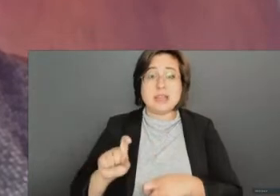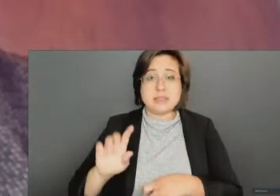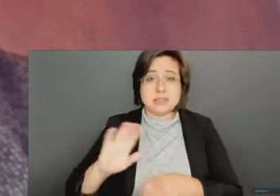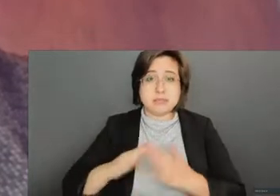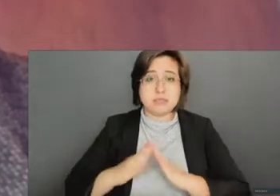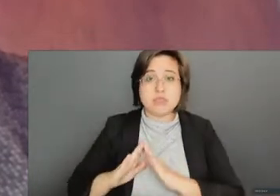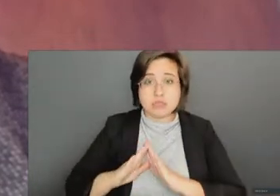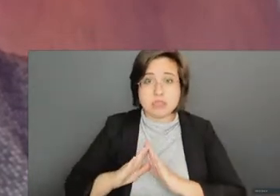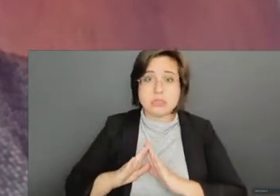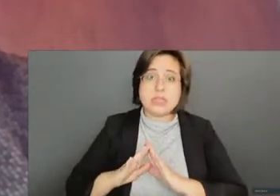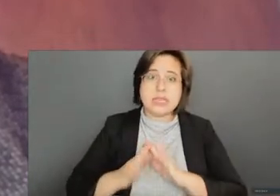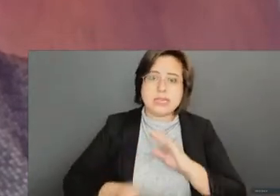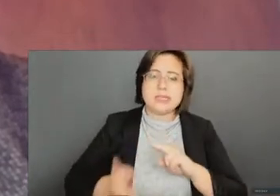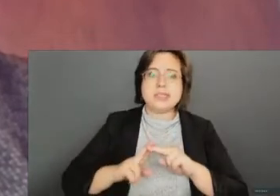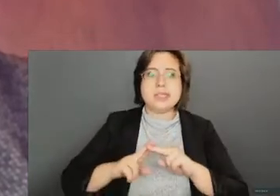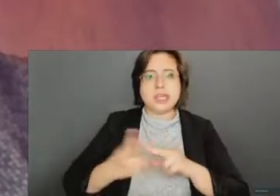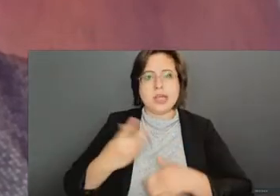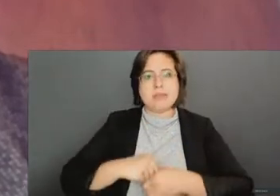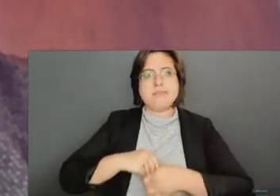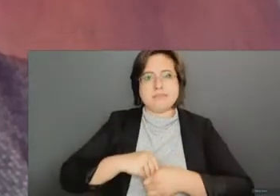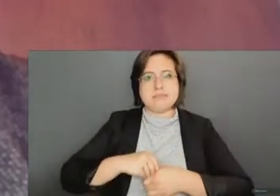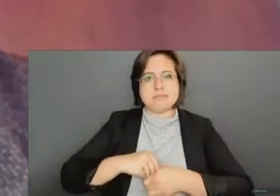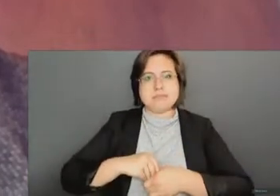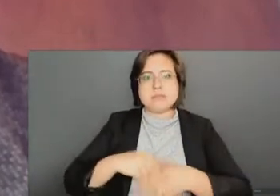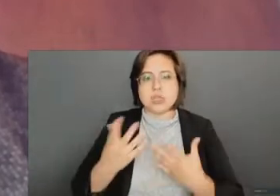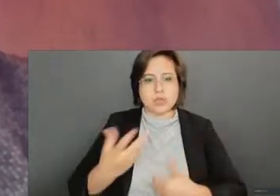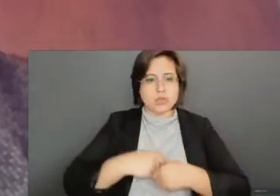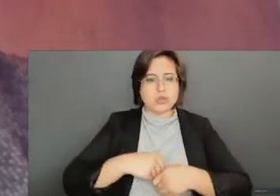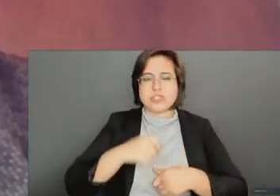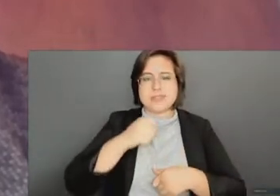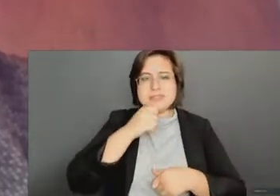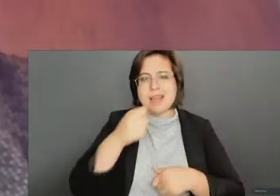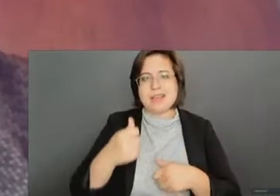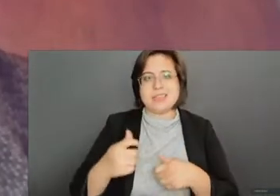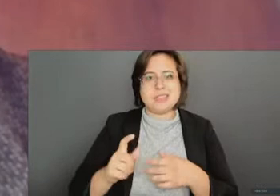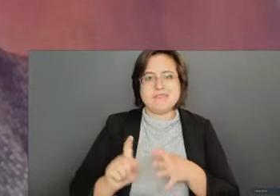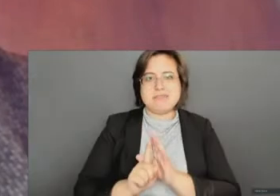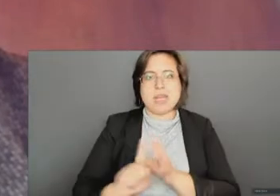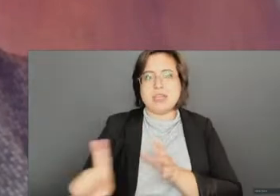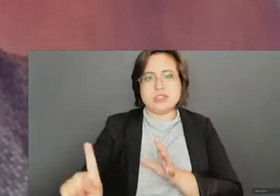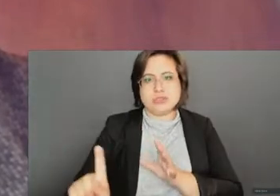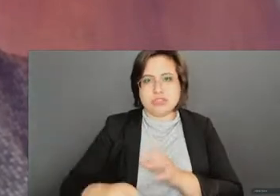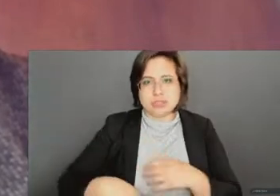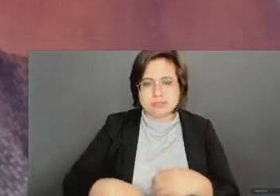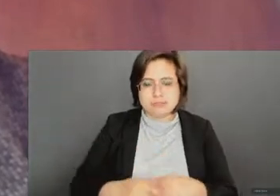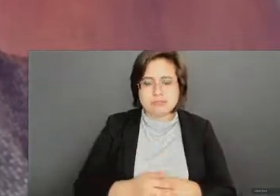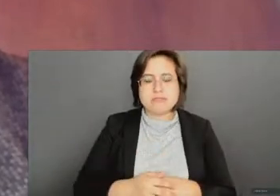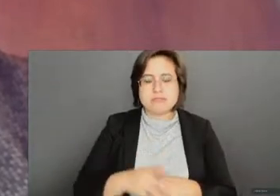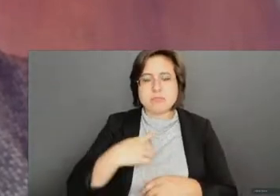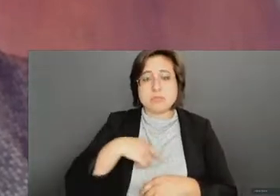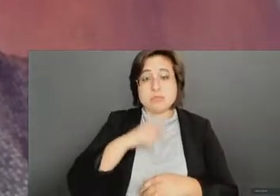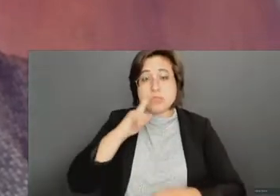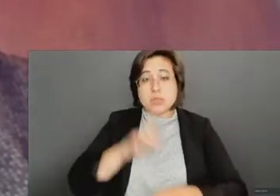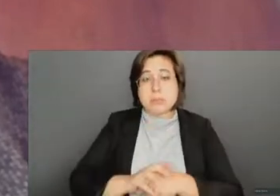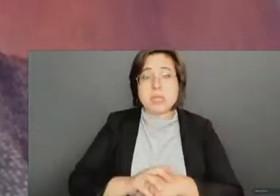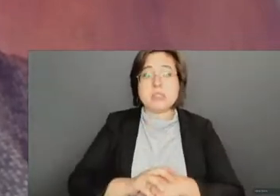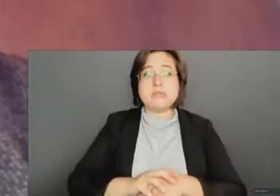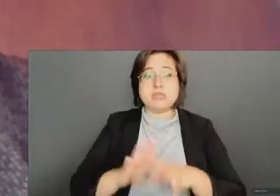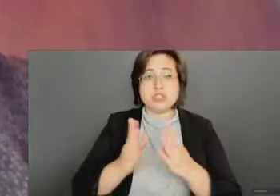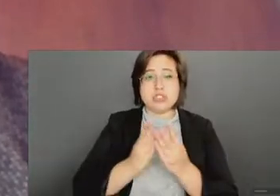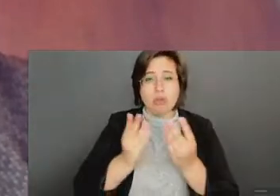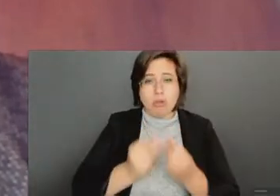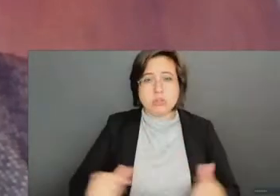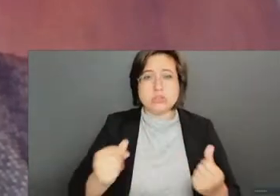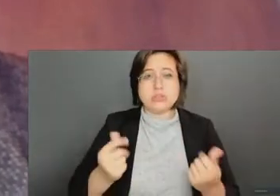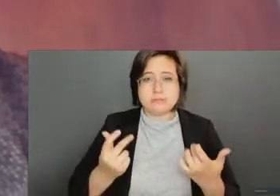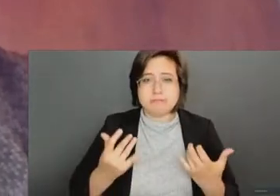inclusion and not exclusion as a committed trooper to extinguish the burning fire in the Latinx communities of